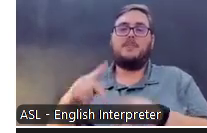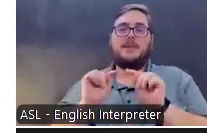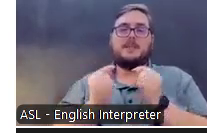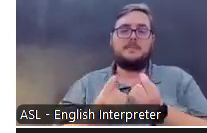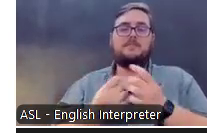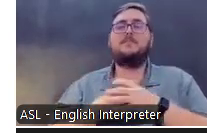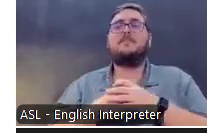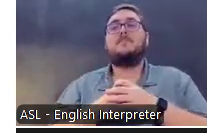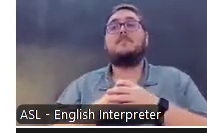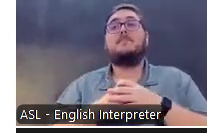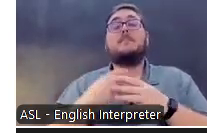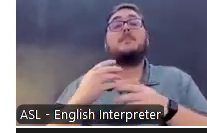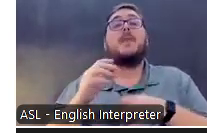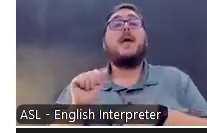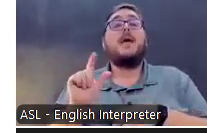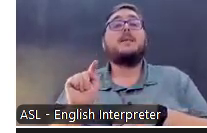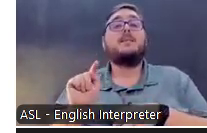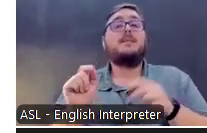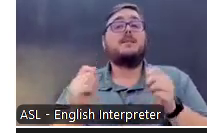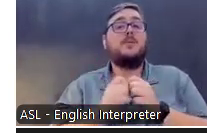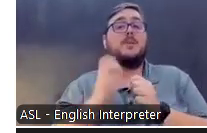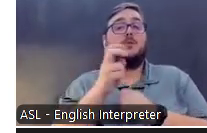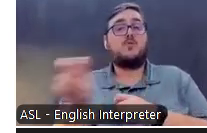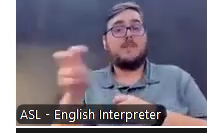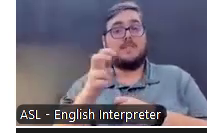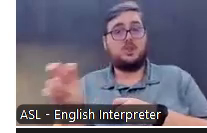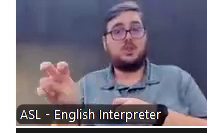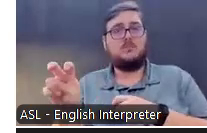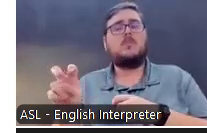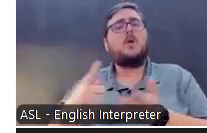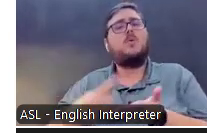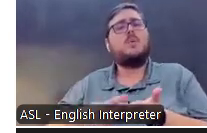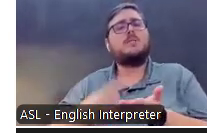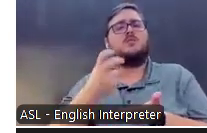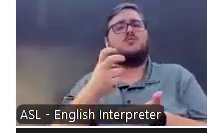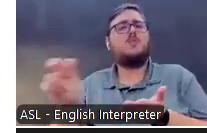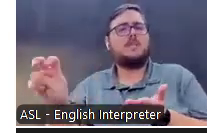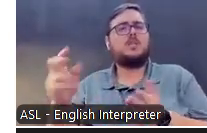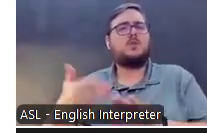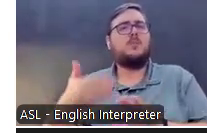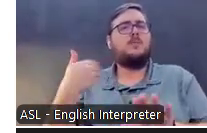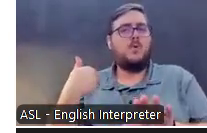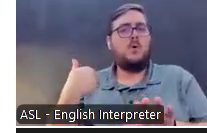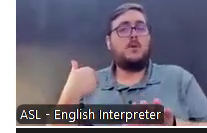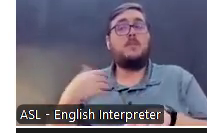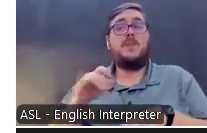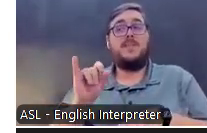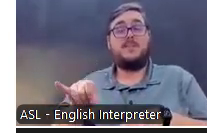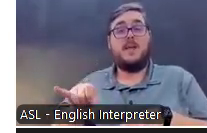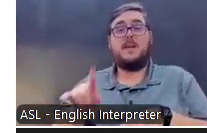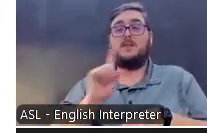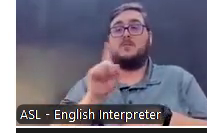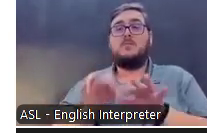AT and transition. We discussed transition earlier and how important this area is for transition